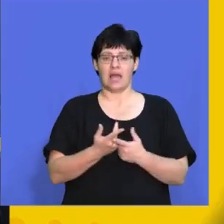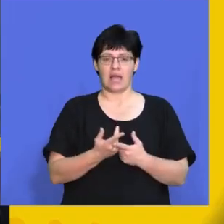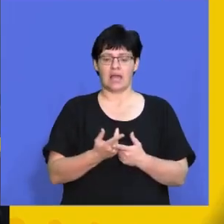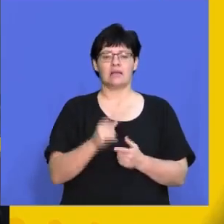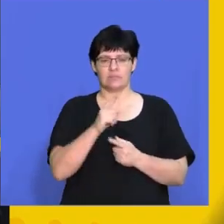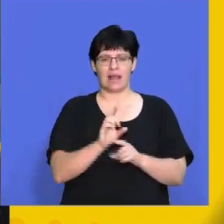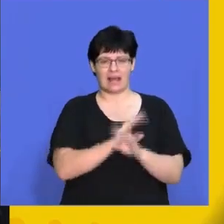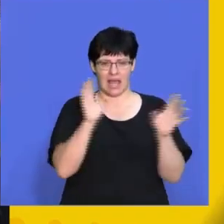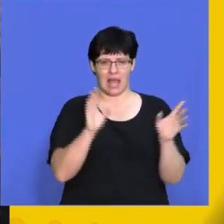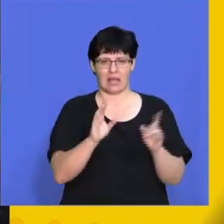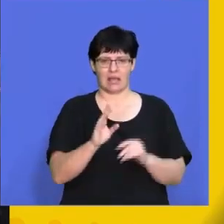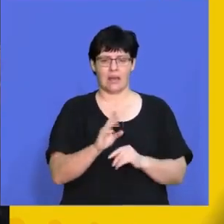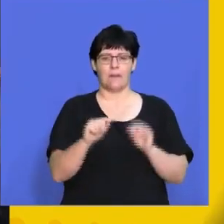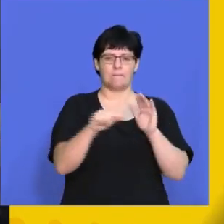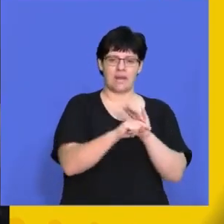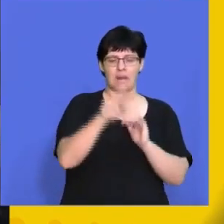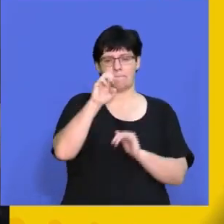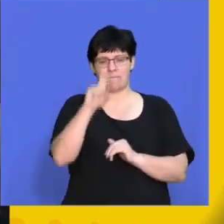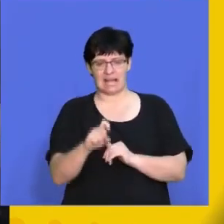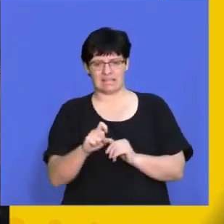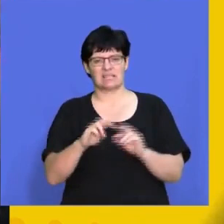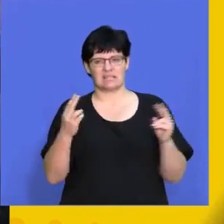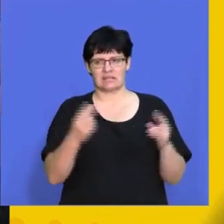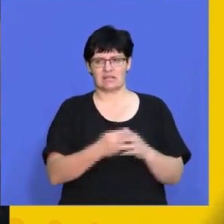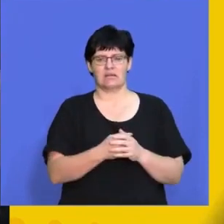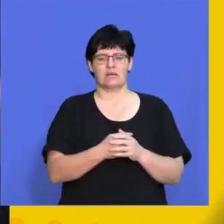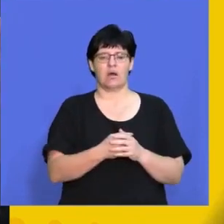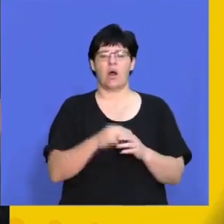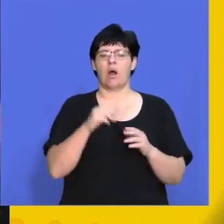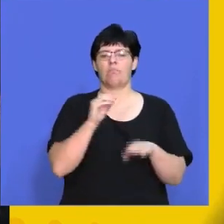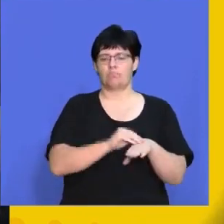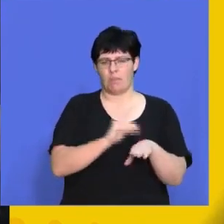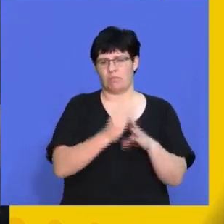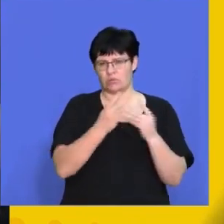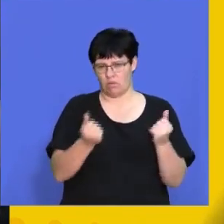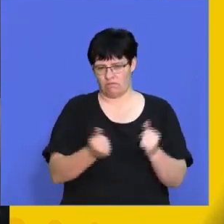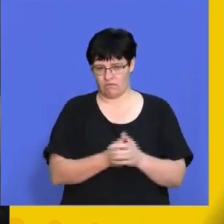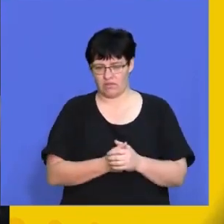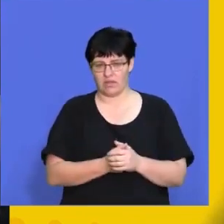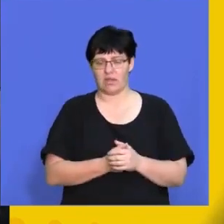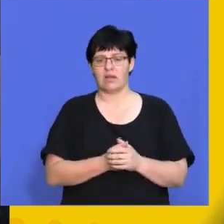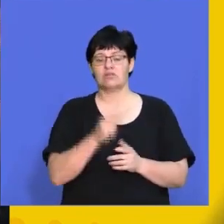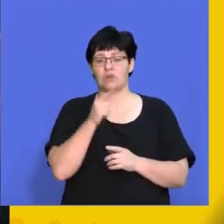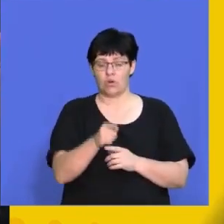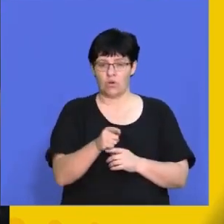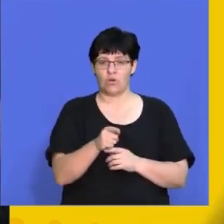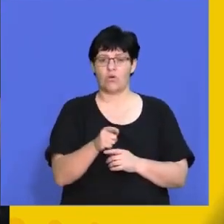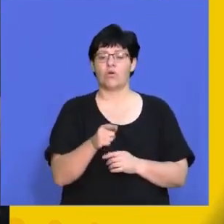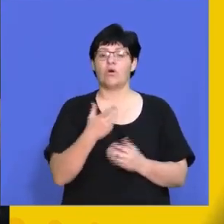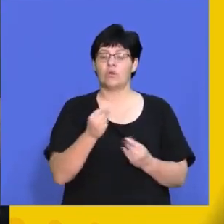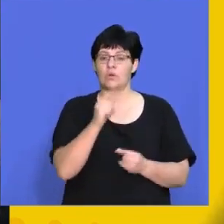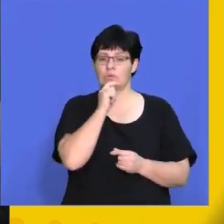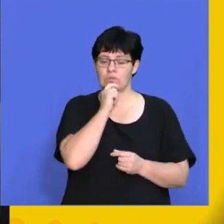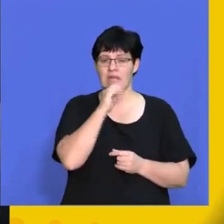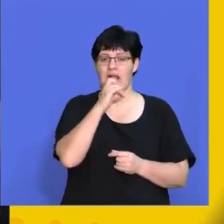very clearly going to be a min-max type of problem. Okay, so this is your min-max problem solving question. And for that, of course, you're going to be